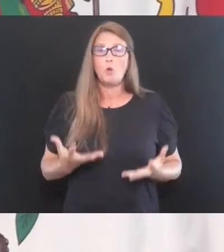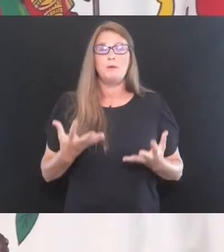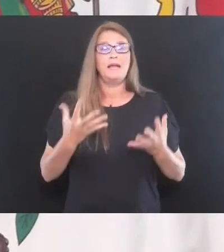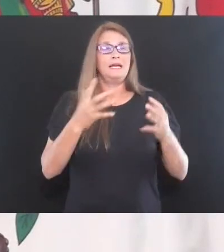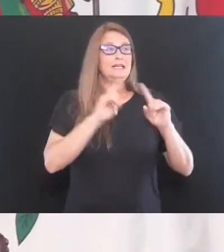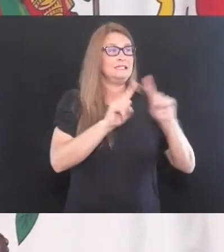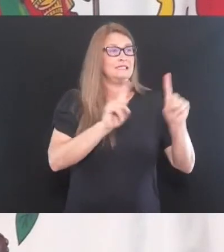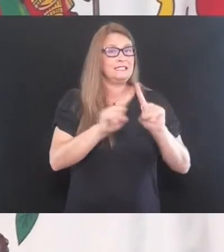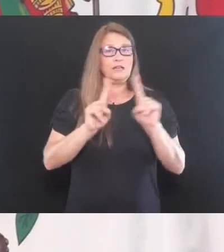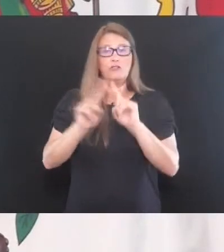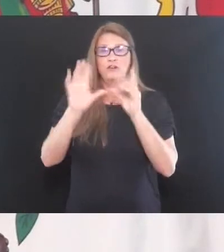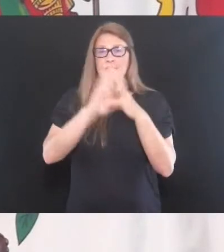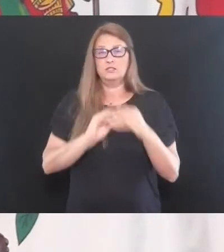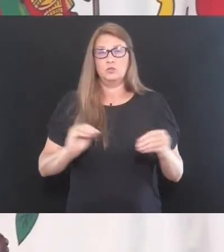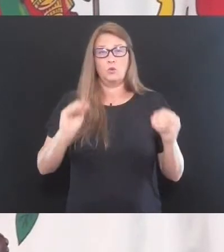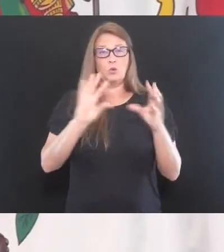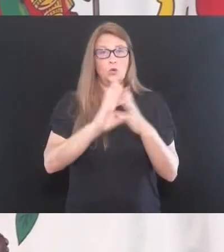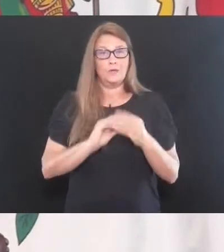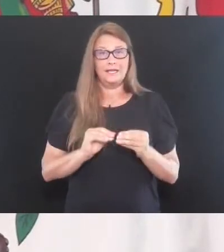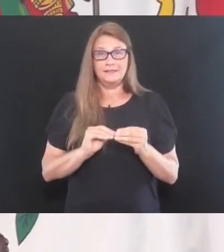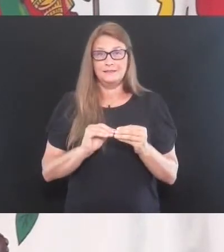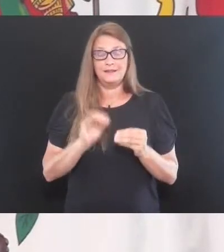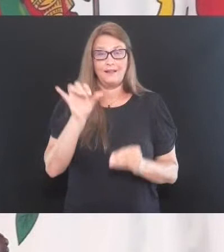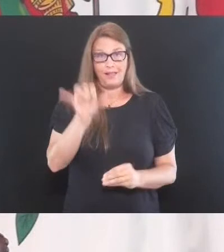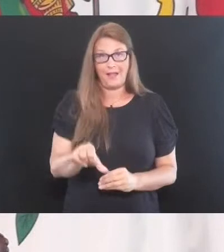after story that are exactly like that.